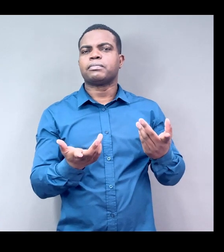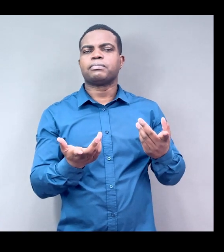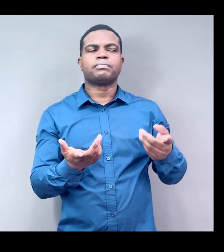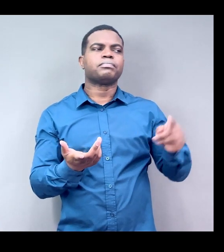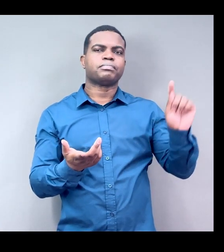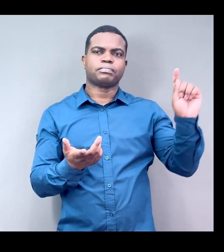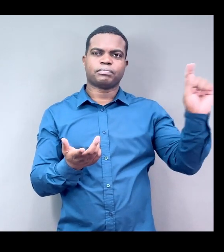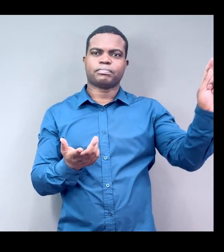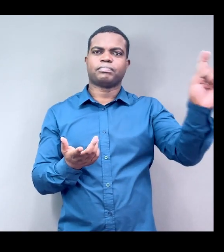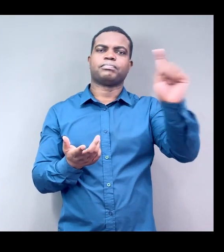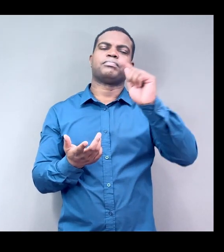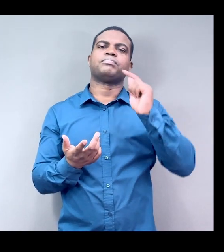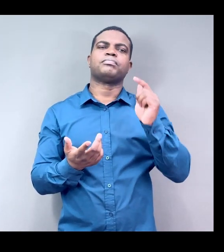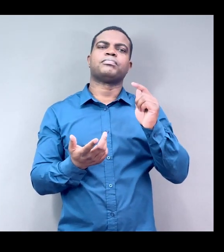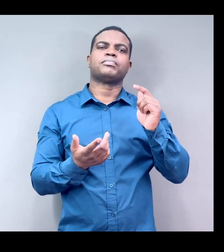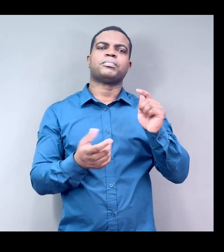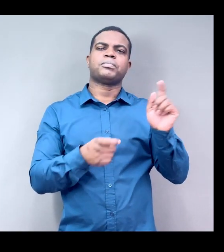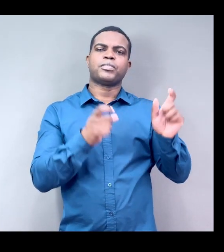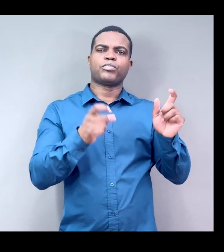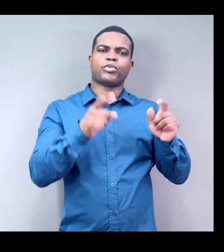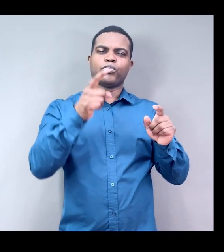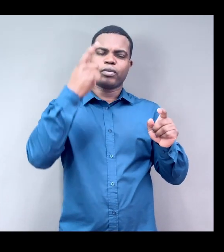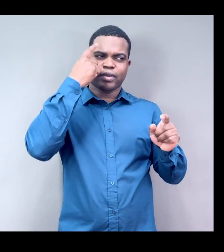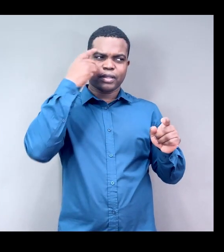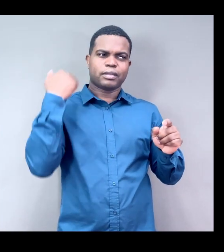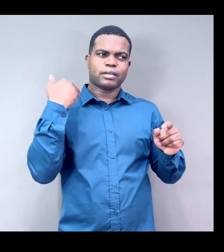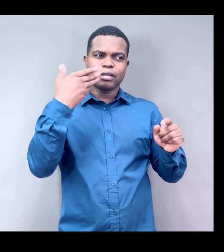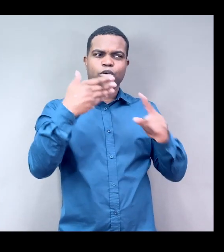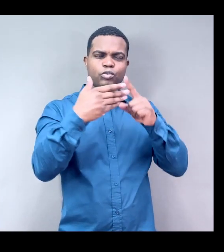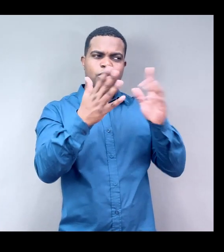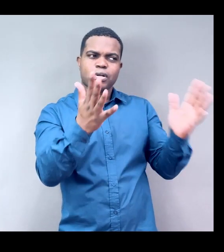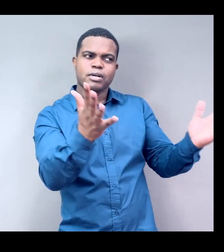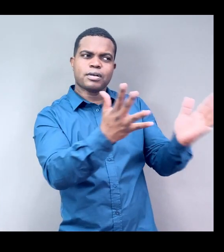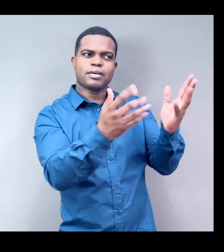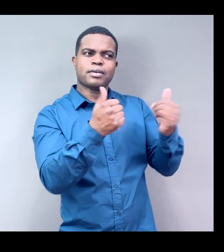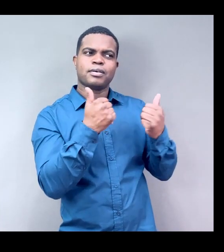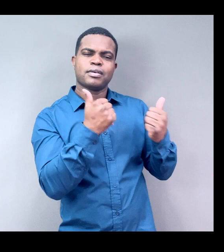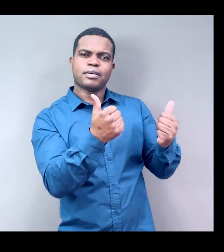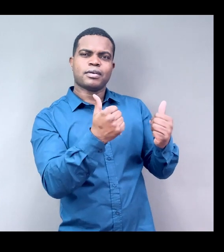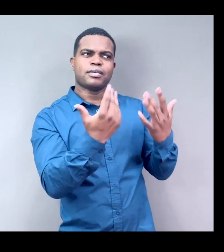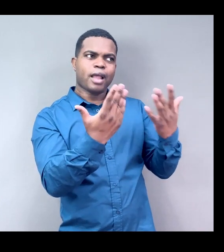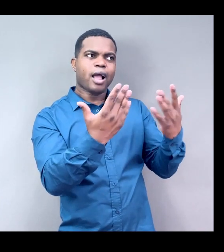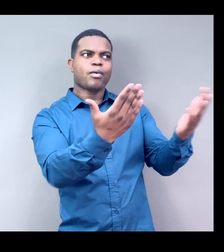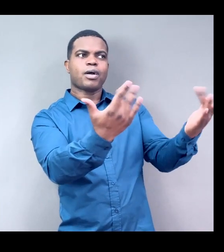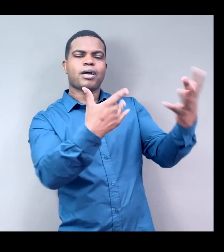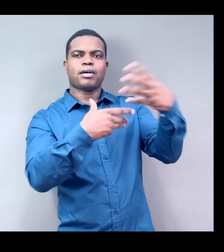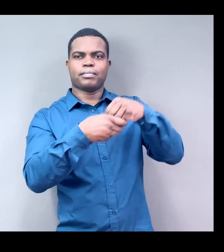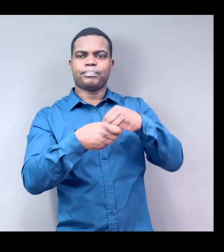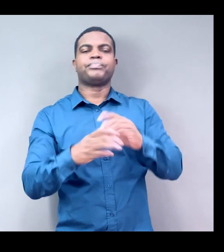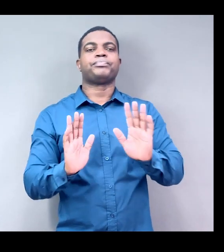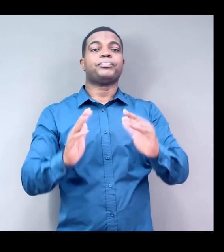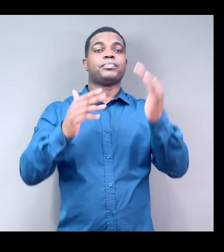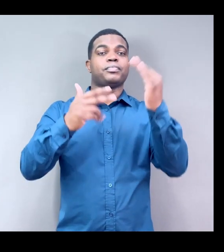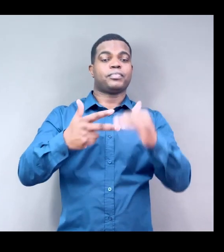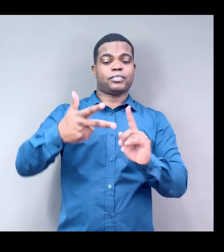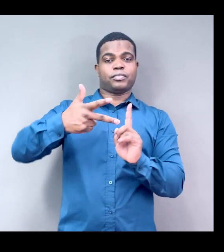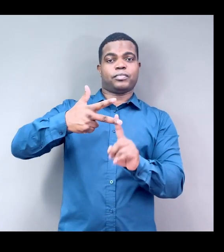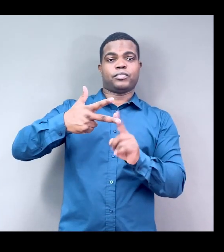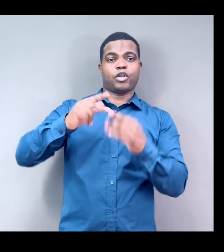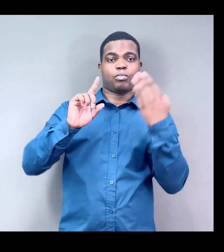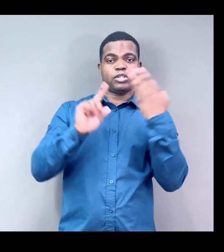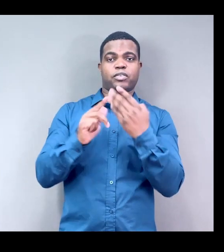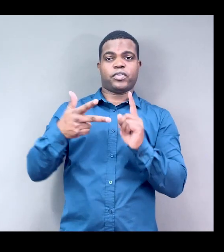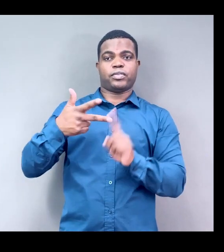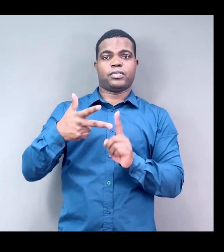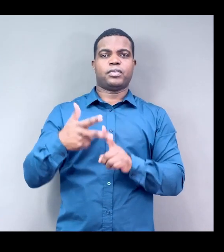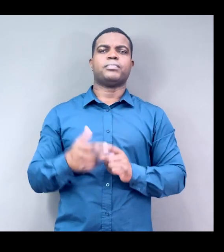campaign depends on what you think can be done to encourage them to vote. So